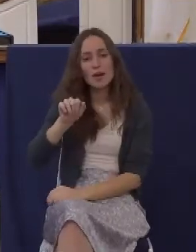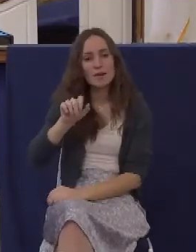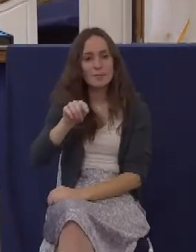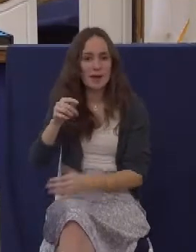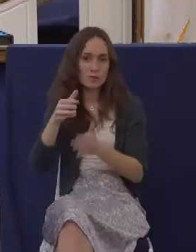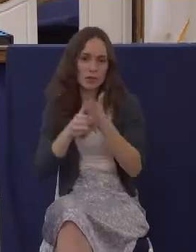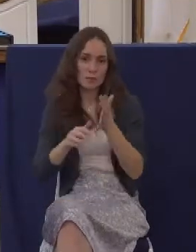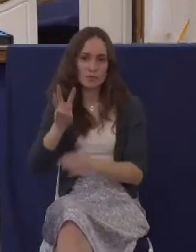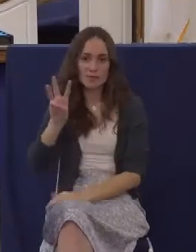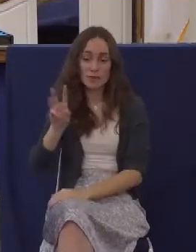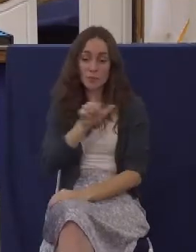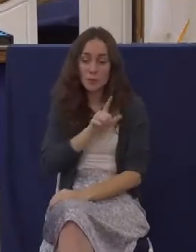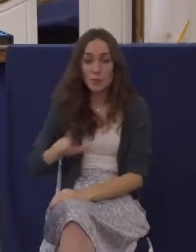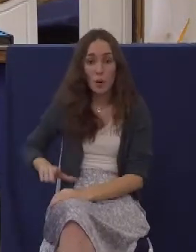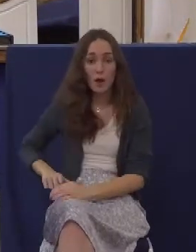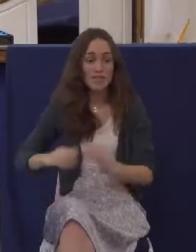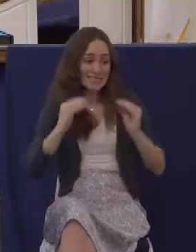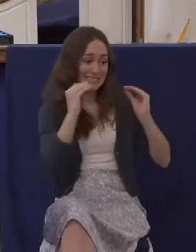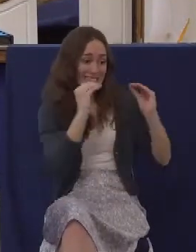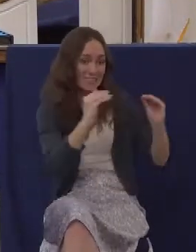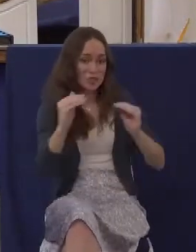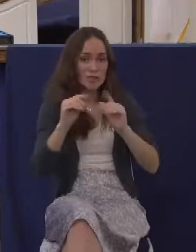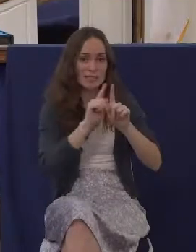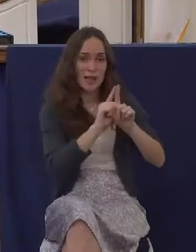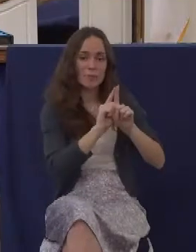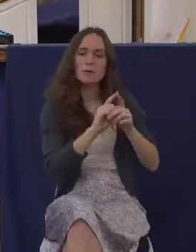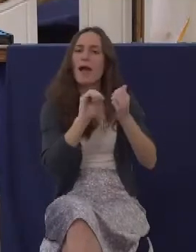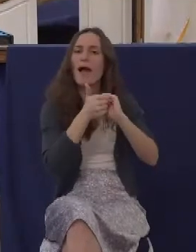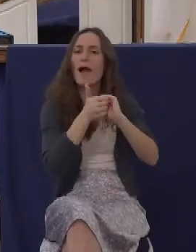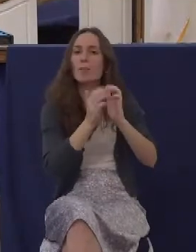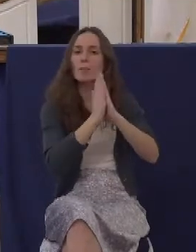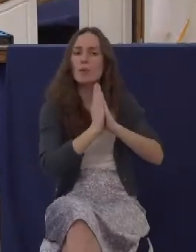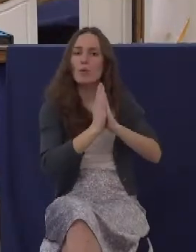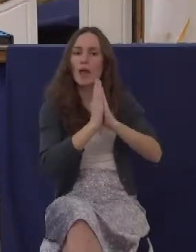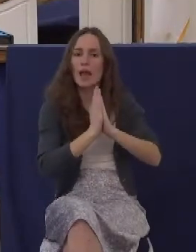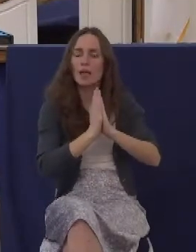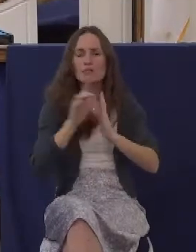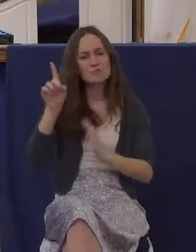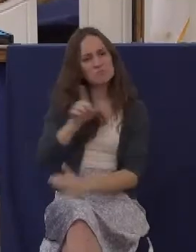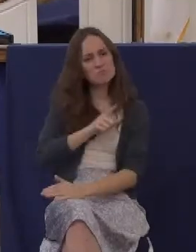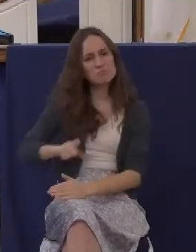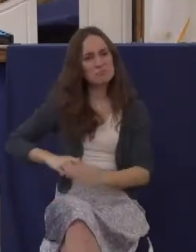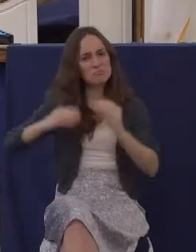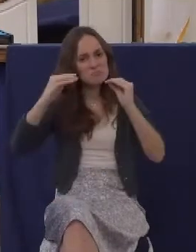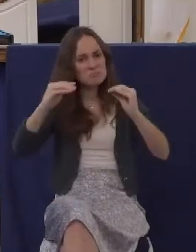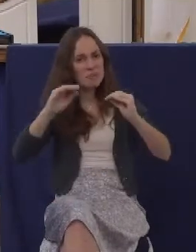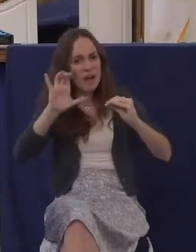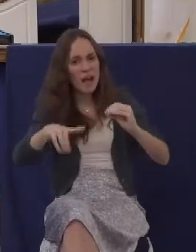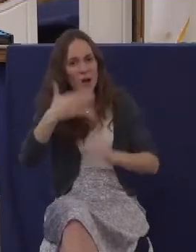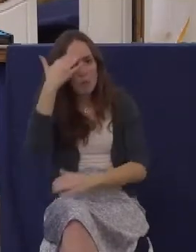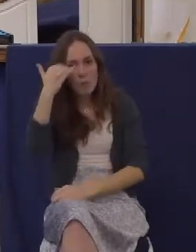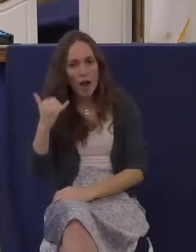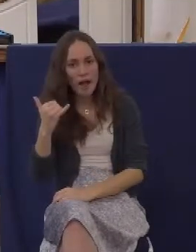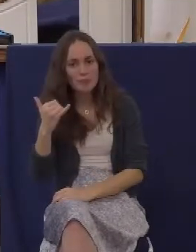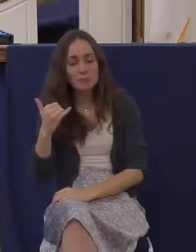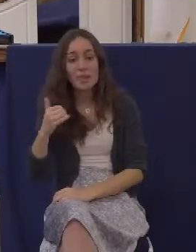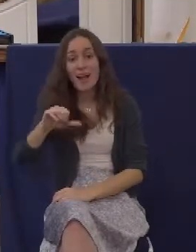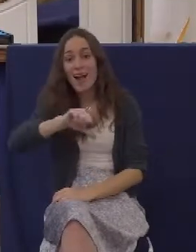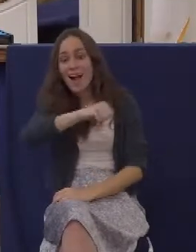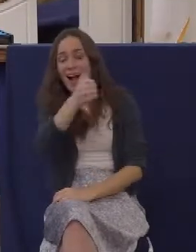is the Lord teaching his disciples to pray. Now, why did he do that? In the parallel passage in